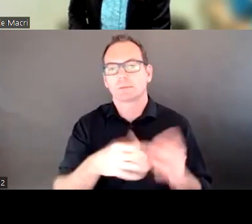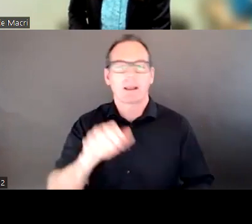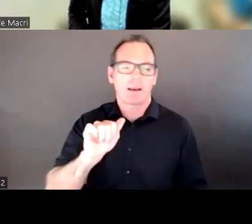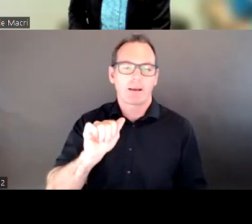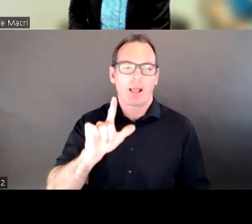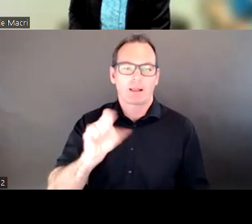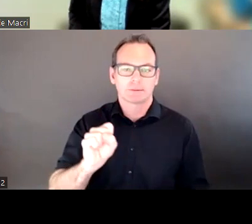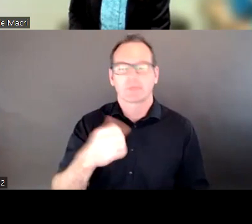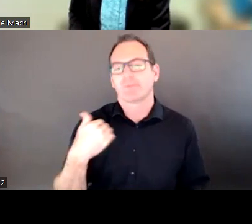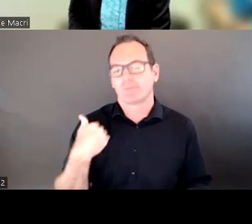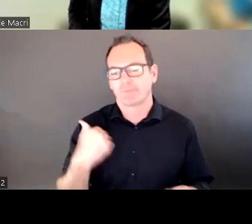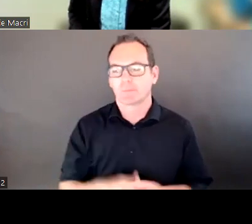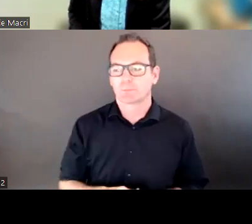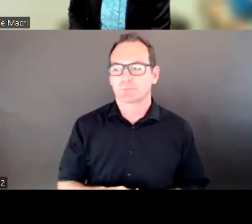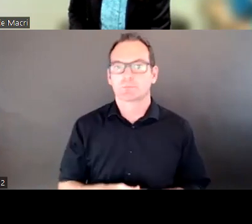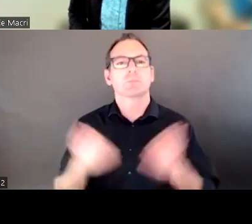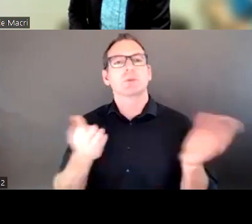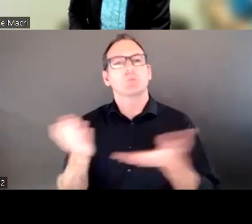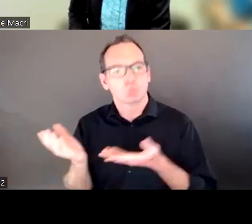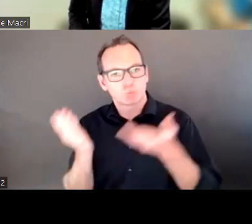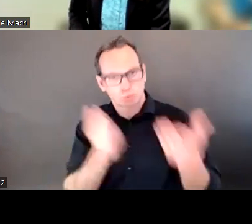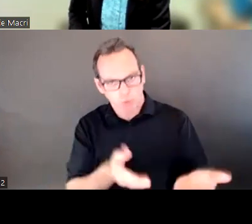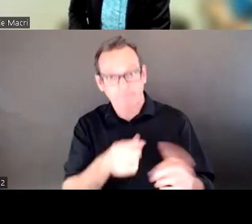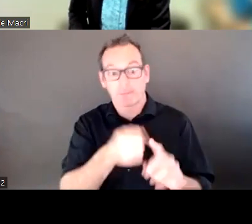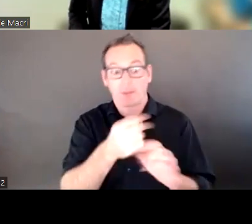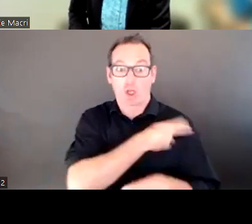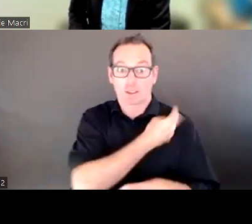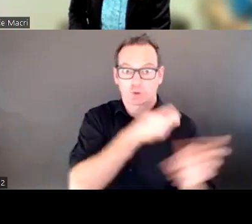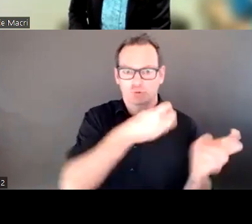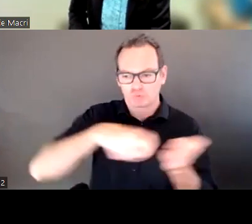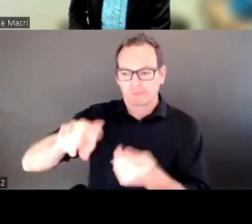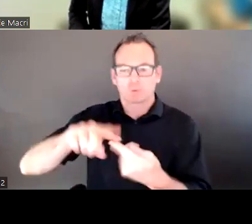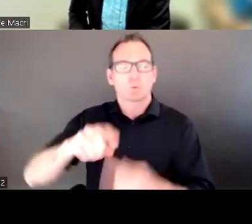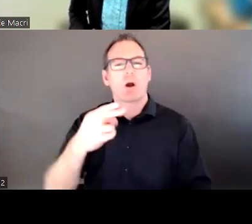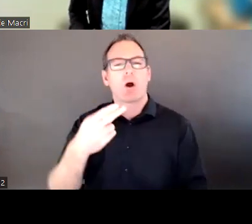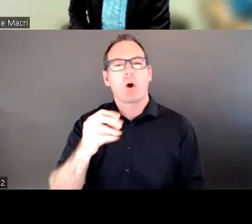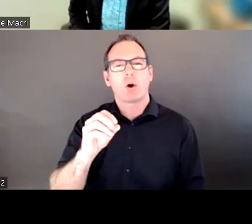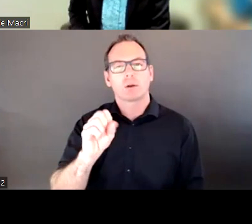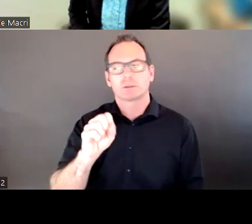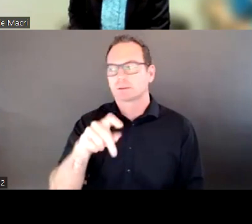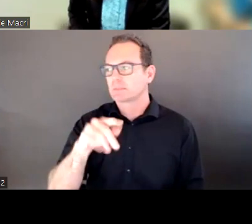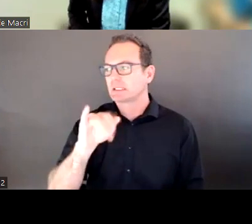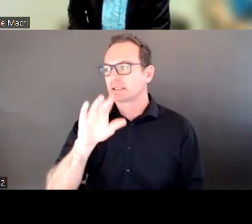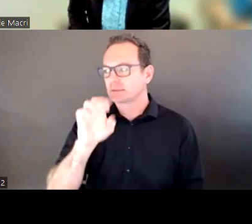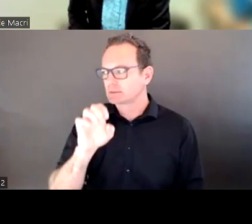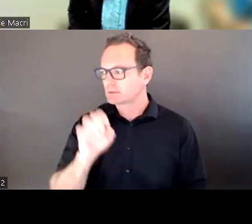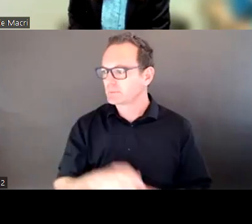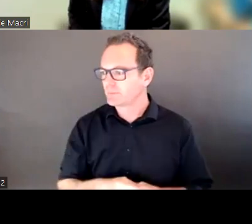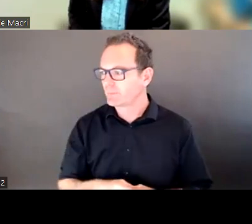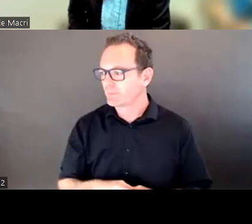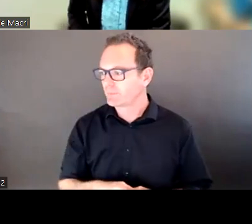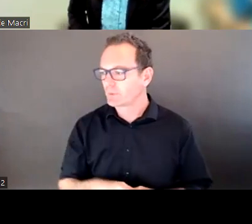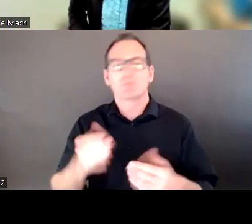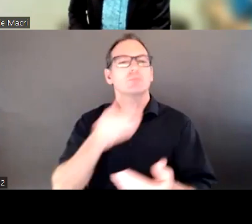months ago for palliative care. His wife is his primary caregiver, but they have a long history of mutual physical and emotional